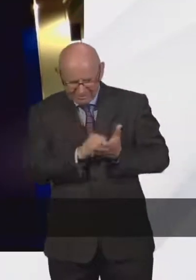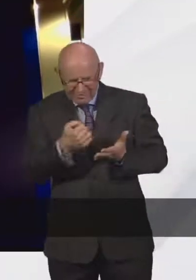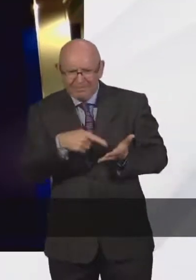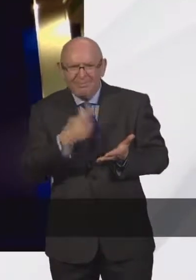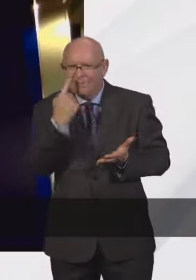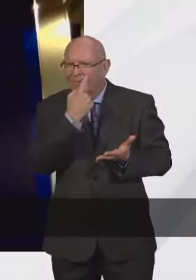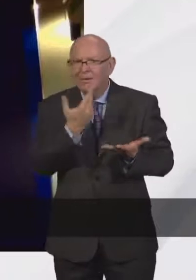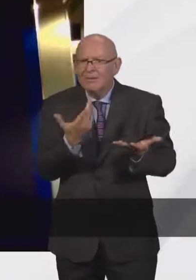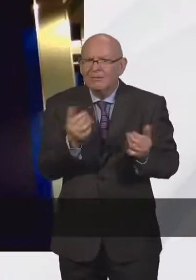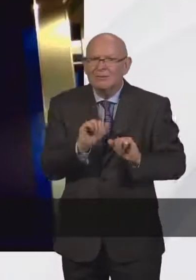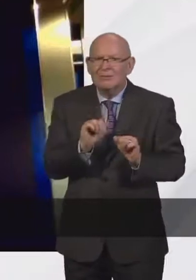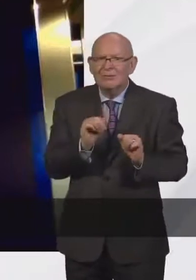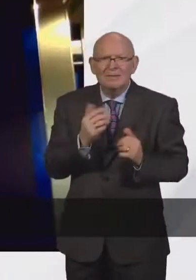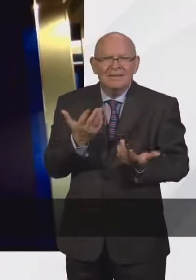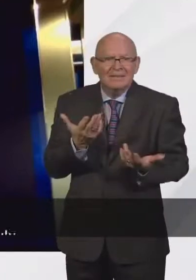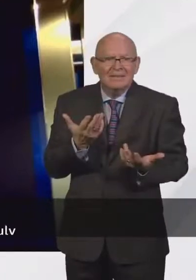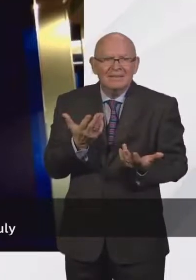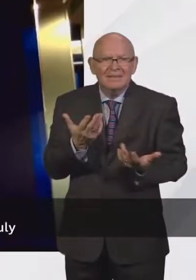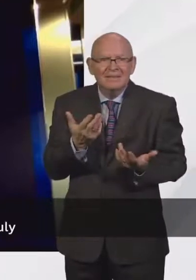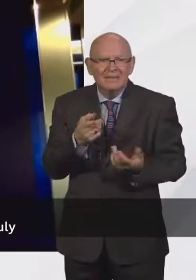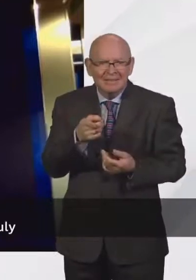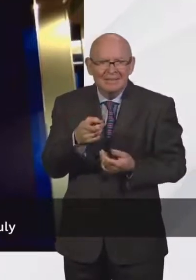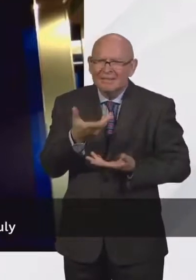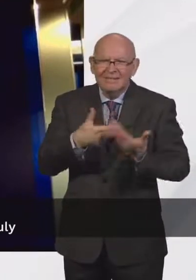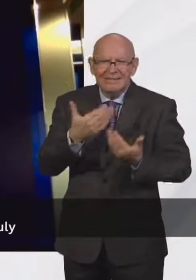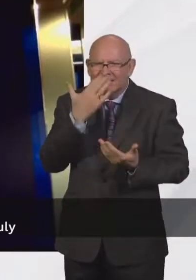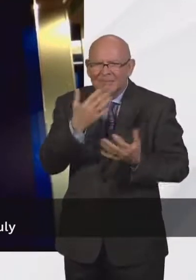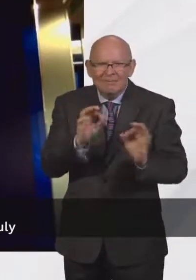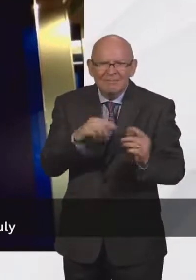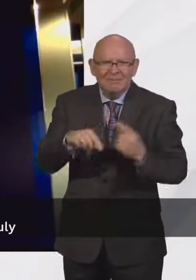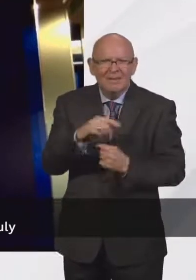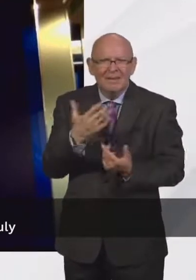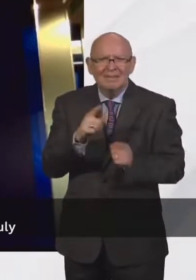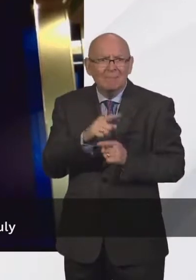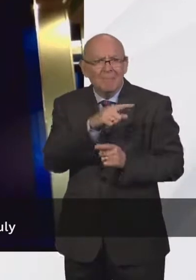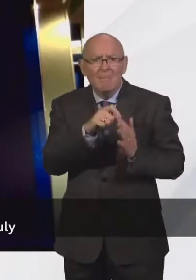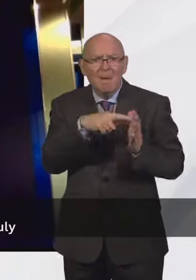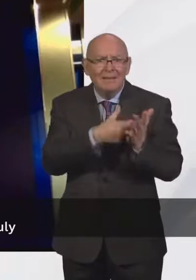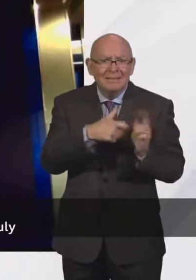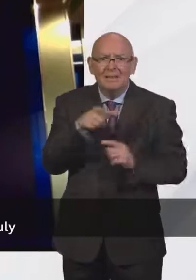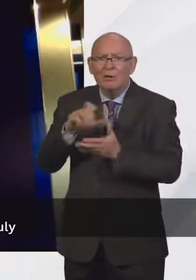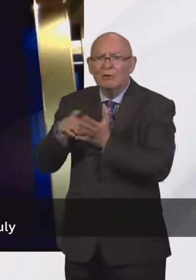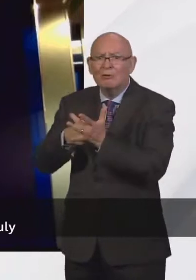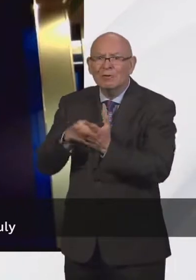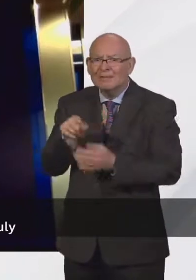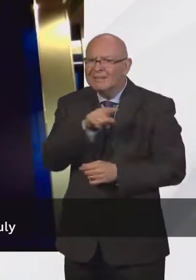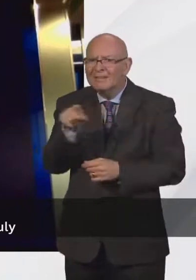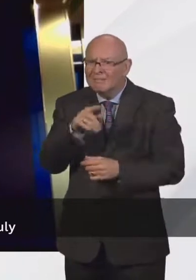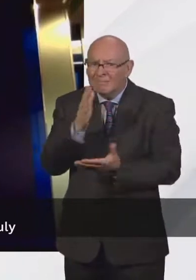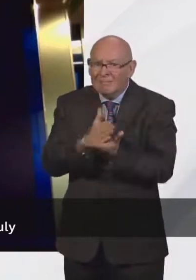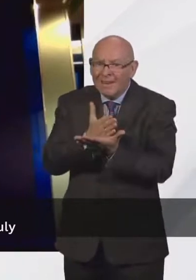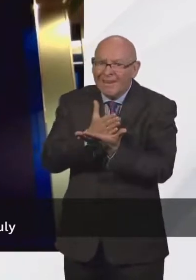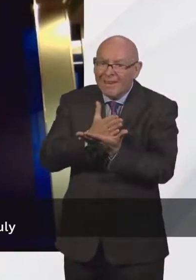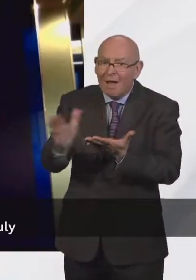tone is noticeably more cautious than the Prime Minister. Firstly, how worried are you that the public reaction to this